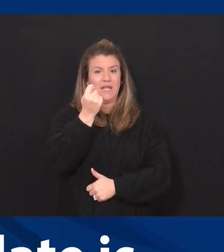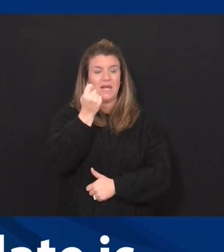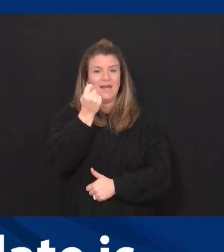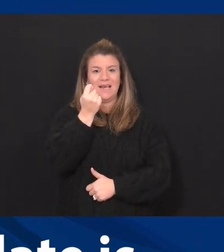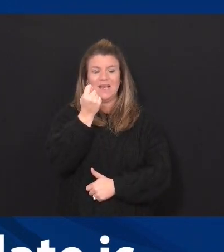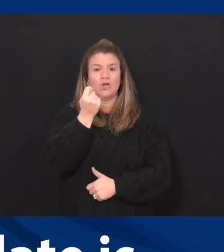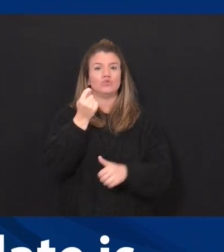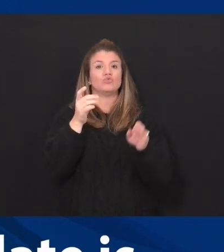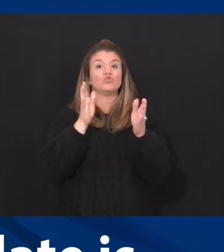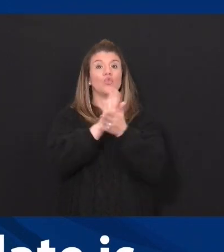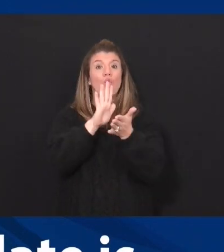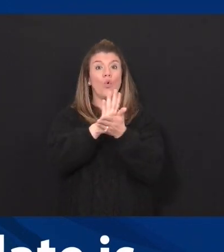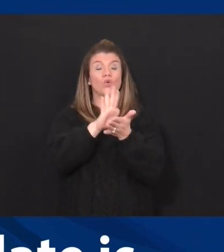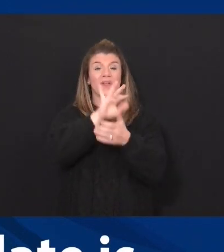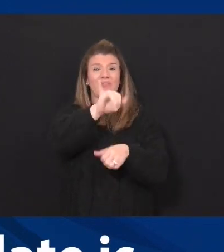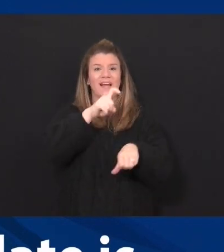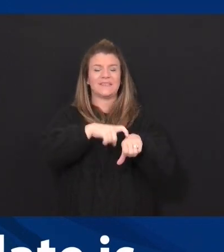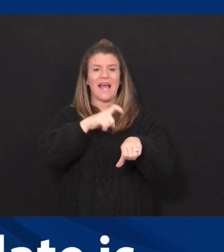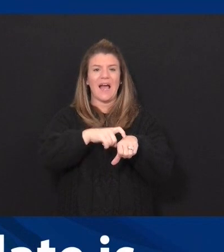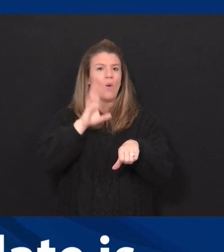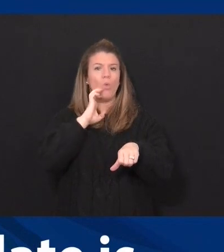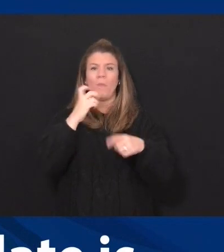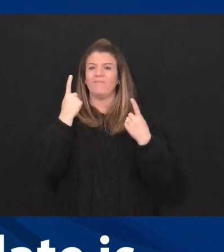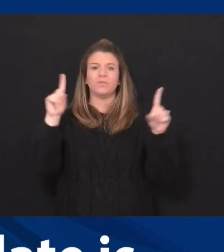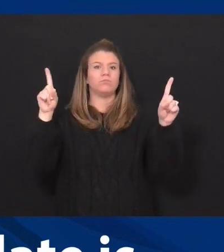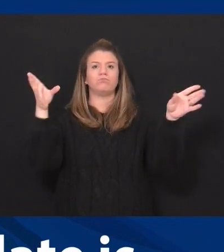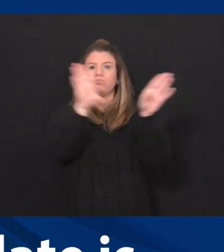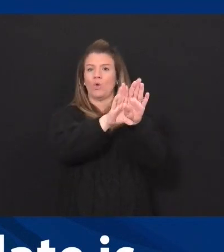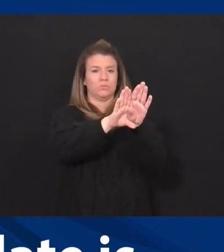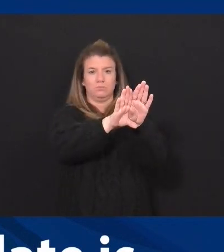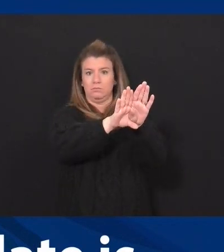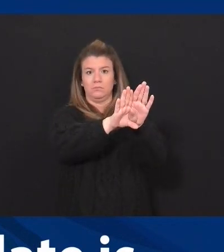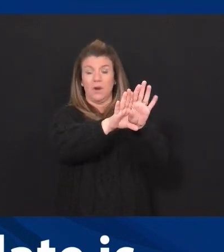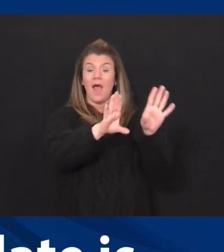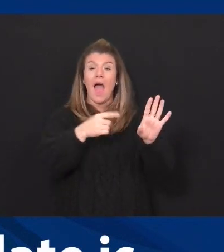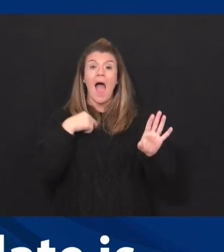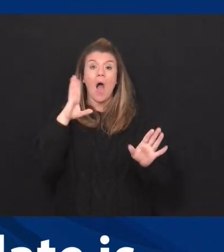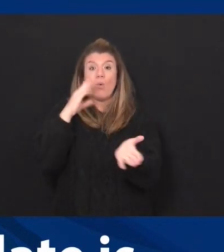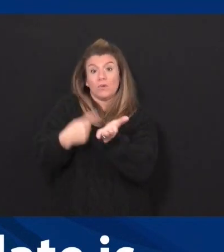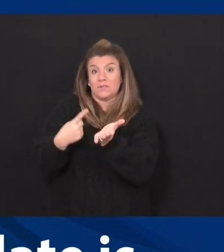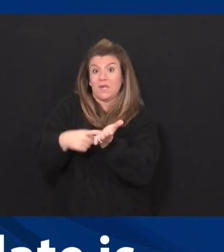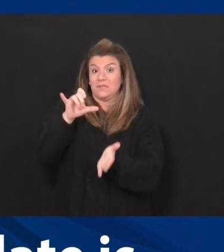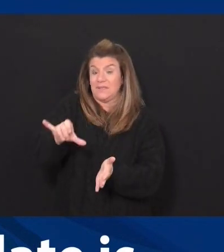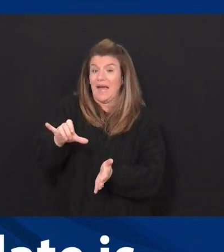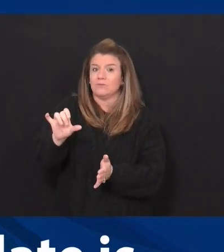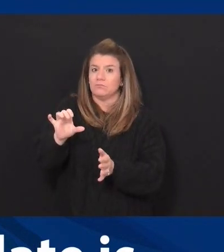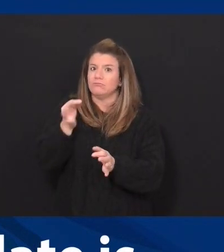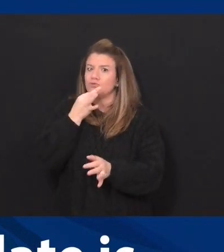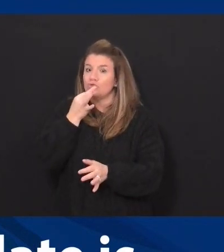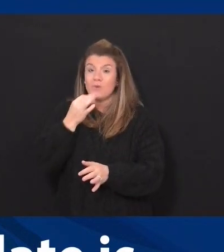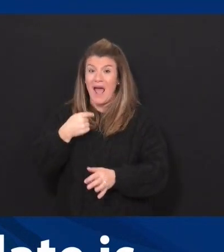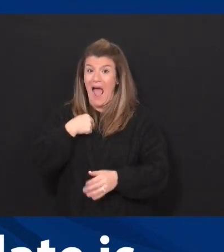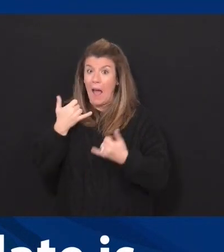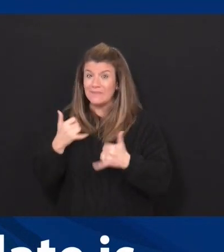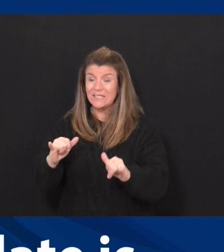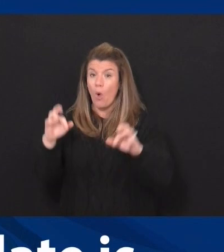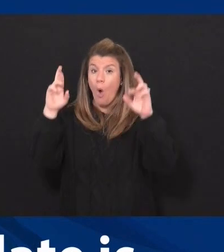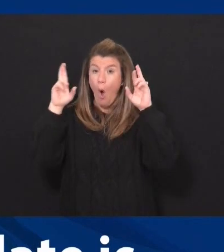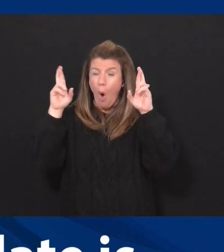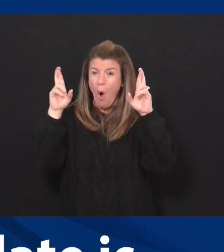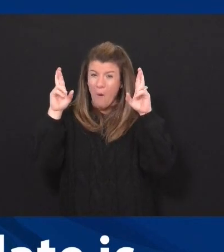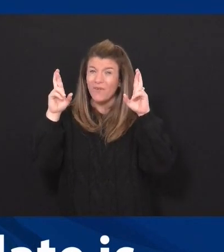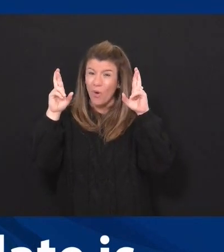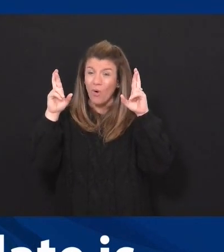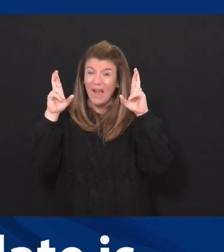will be officially closed. Now, I'll get to that in just one second, because I am still very, very hopeful that at some point